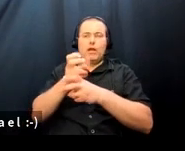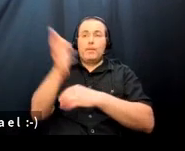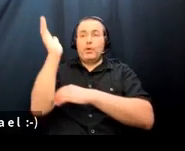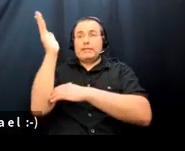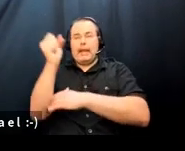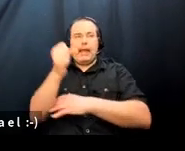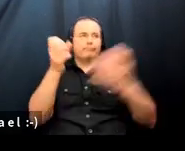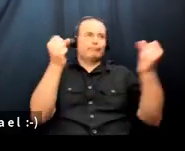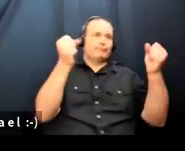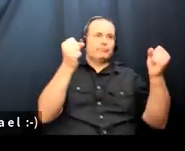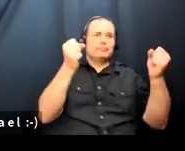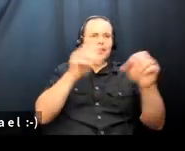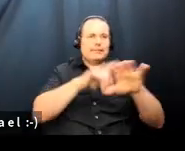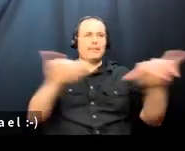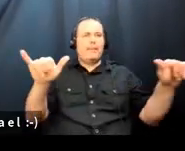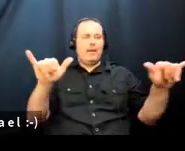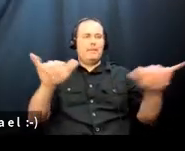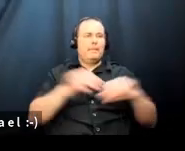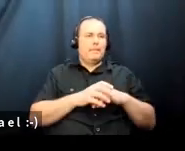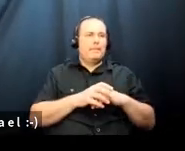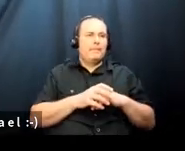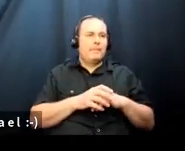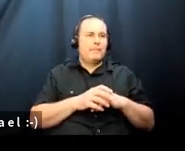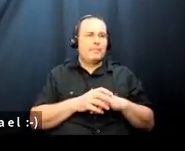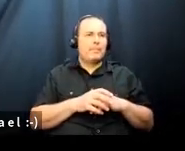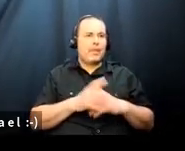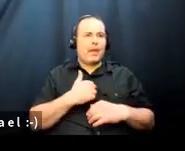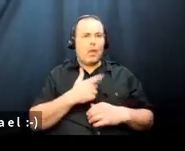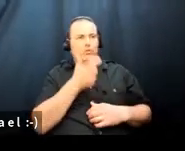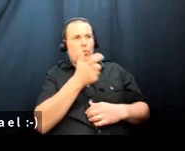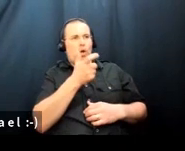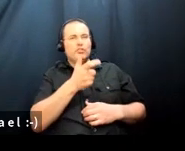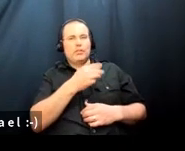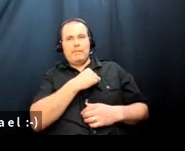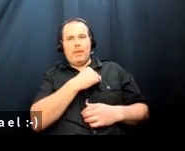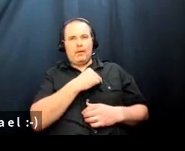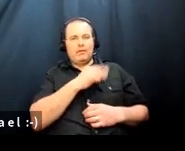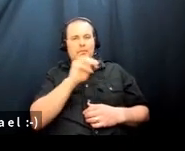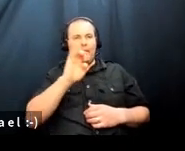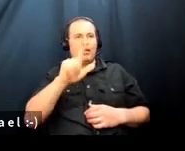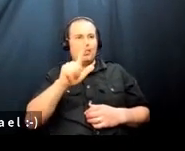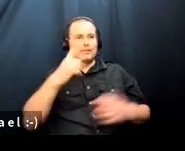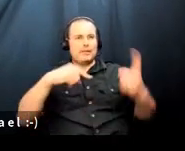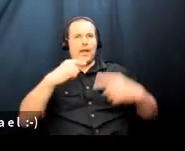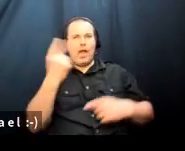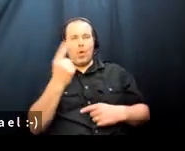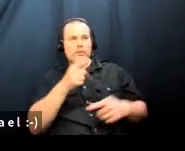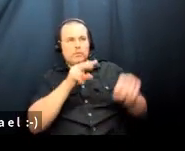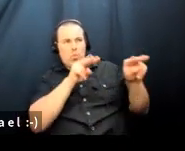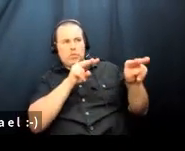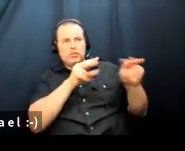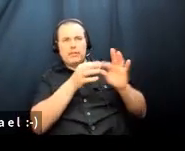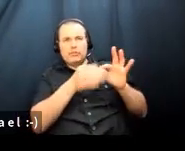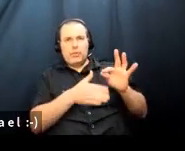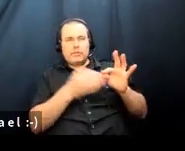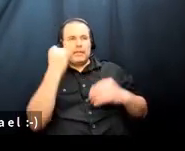the same time. And I was watching Michael sign because I always watch my interpreters in